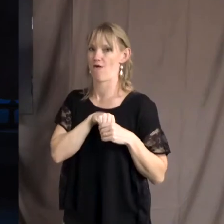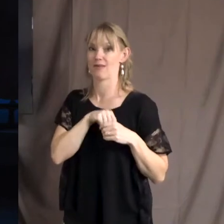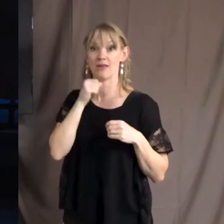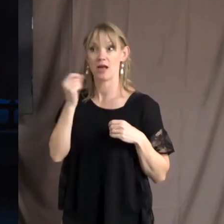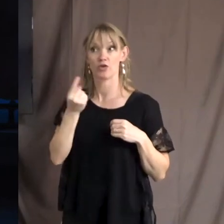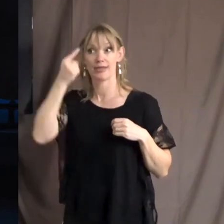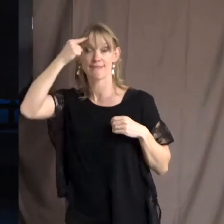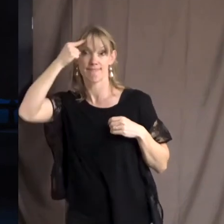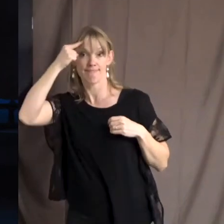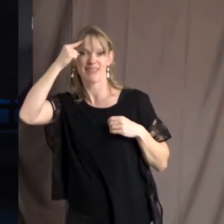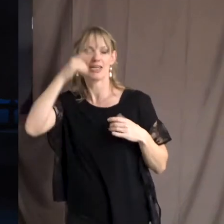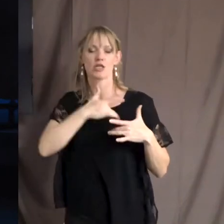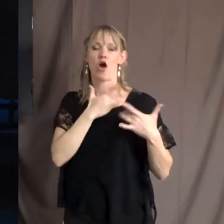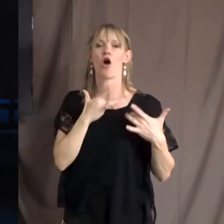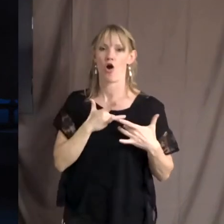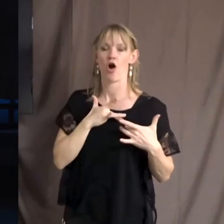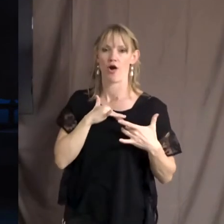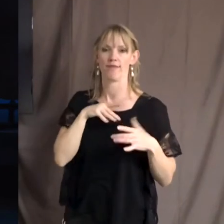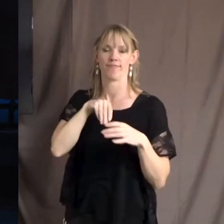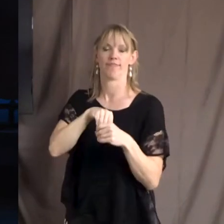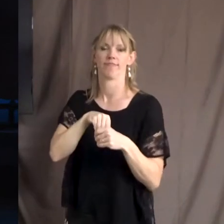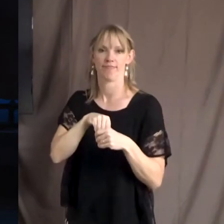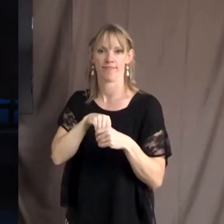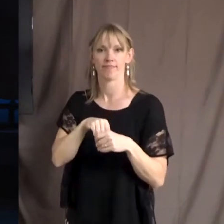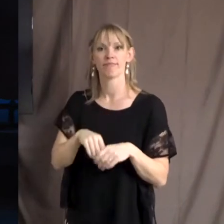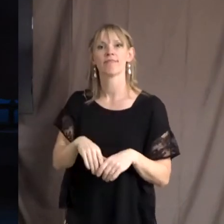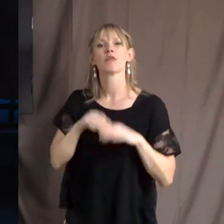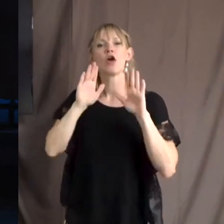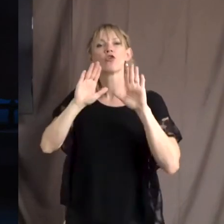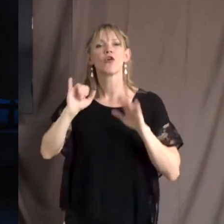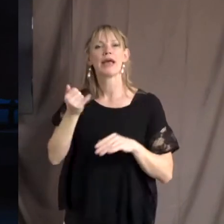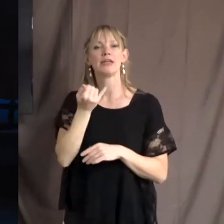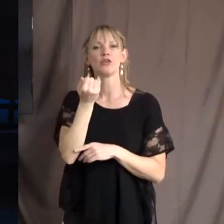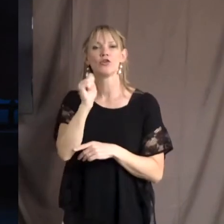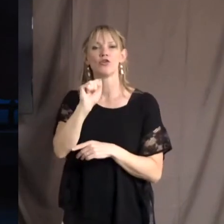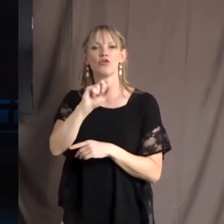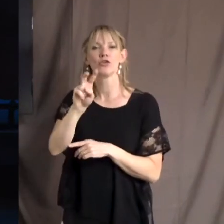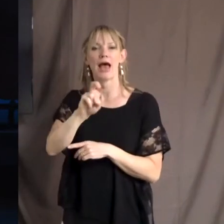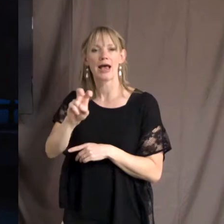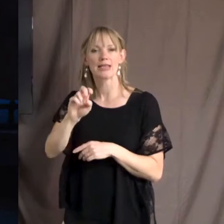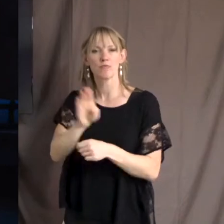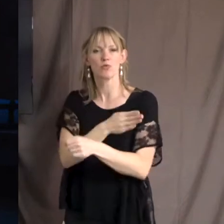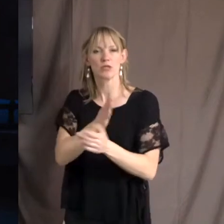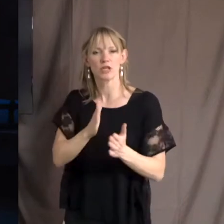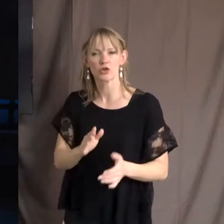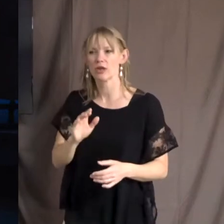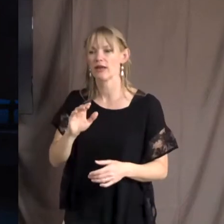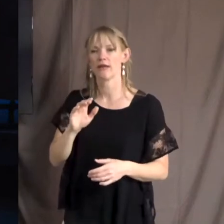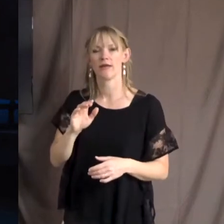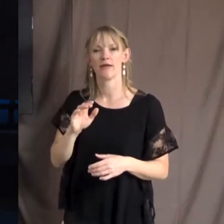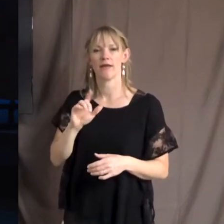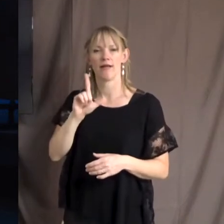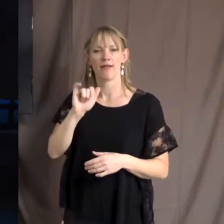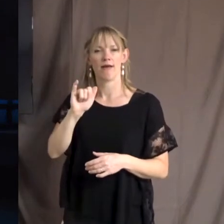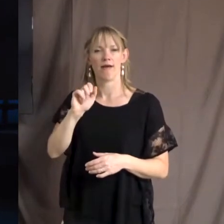heartful exercise. The great jazz musician Lionel Hampton, who also was a huge contributor to life.